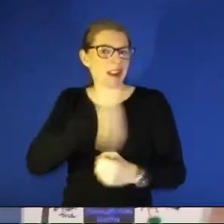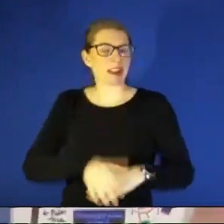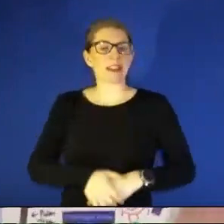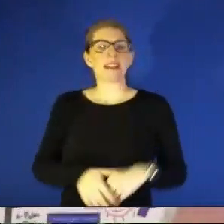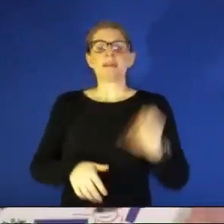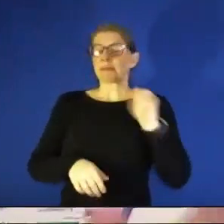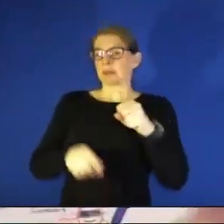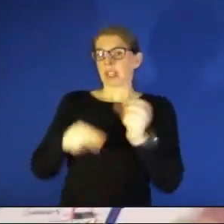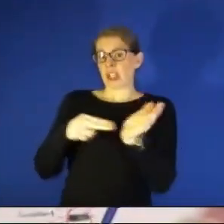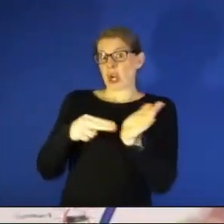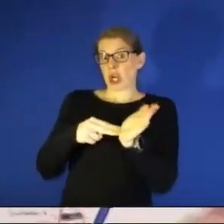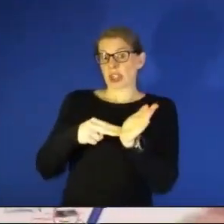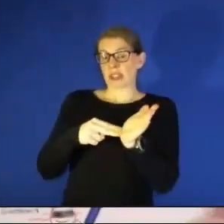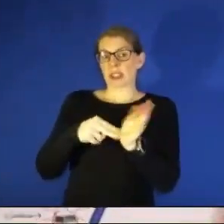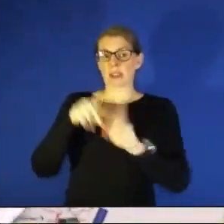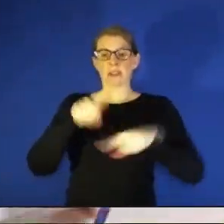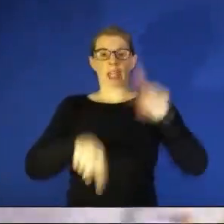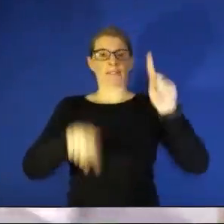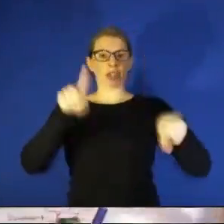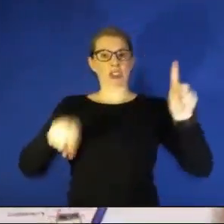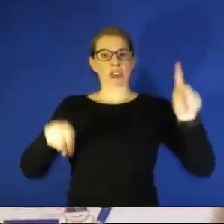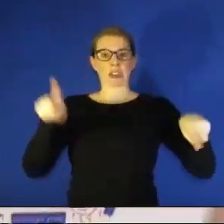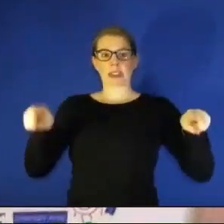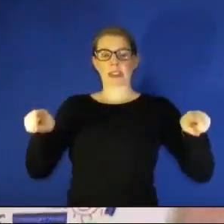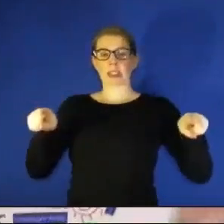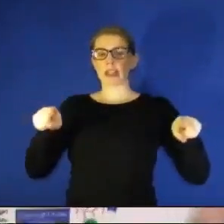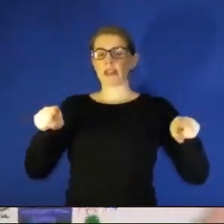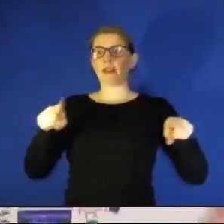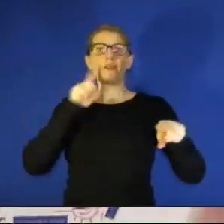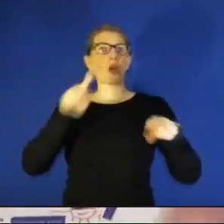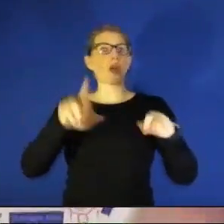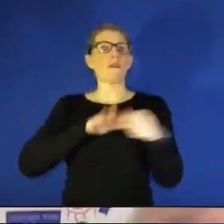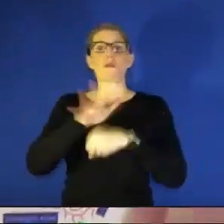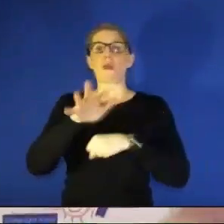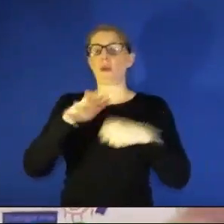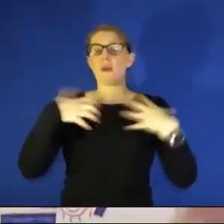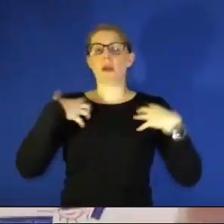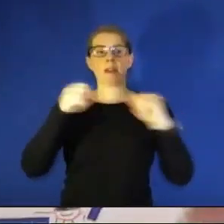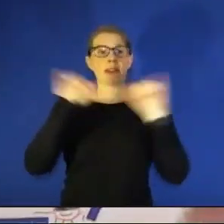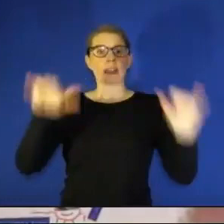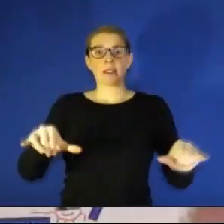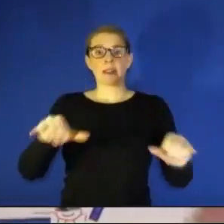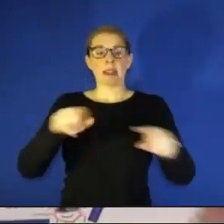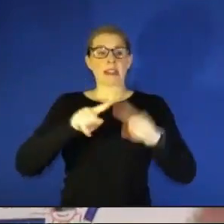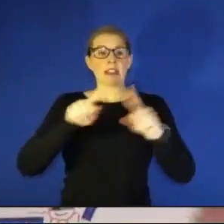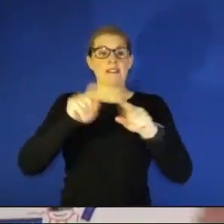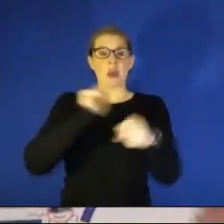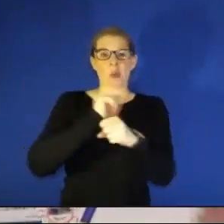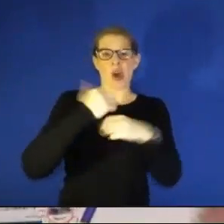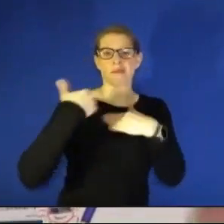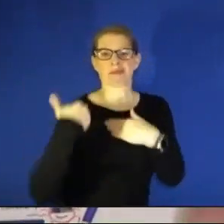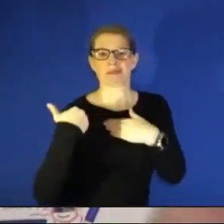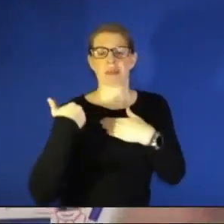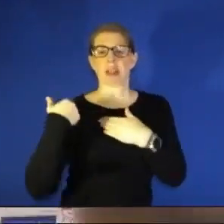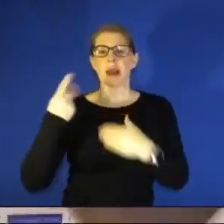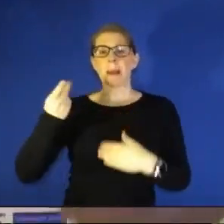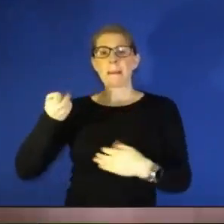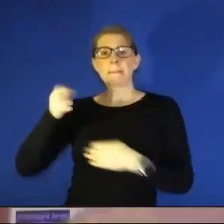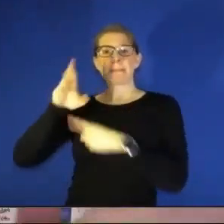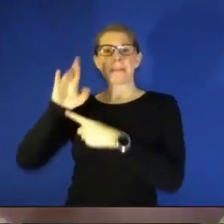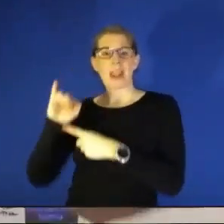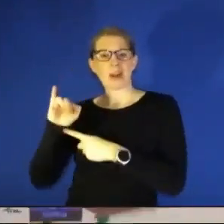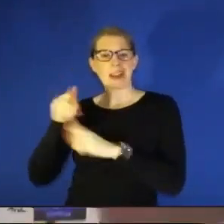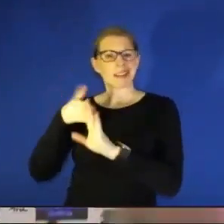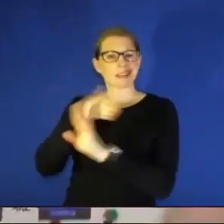nursing is so diverse across the entire health system, right? There's so many different things and different workflows. When you think about peri-op and procedural services, we have